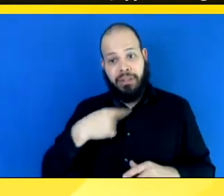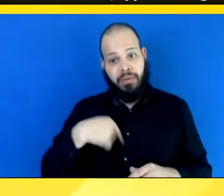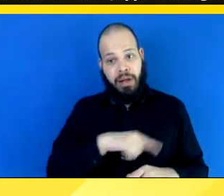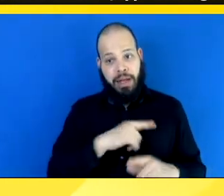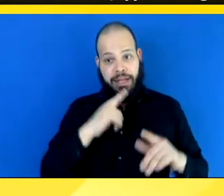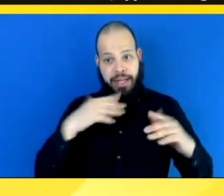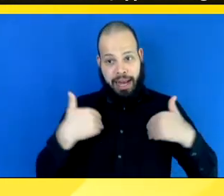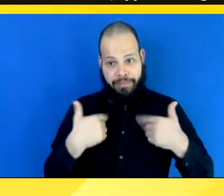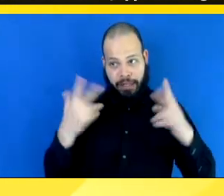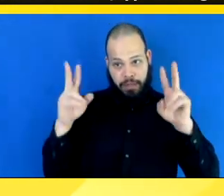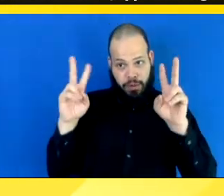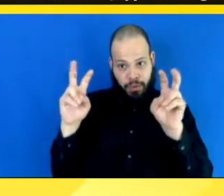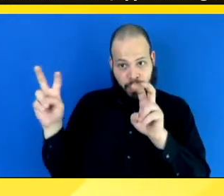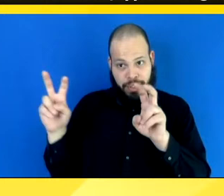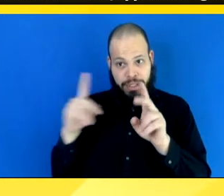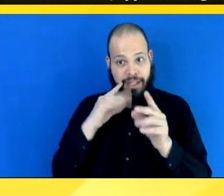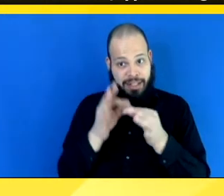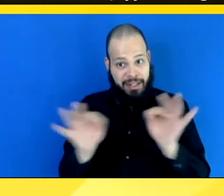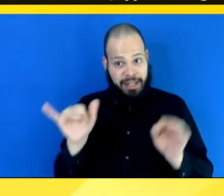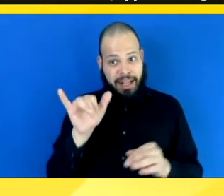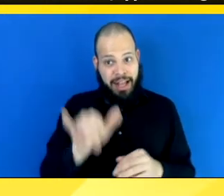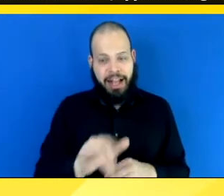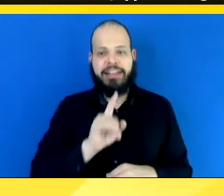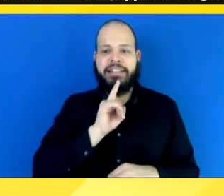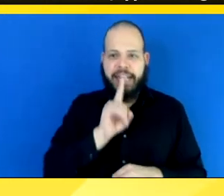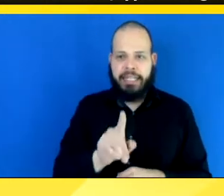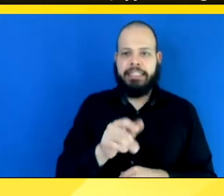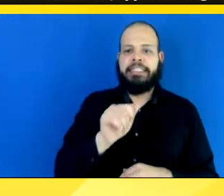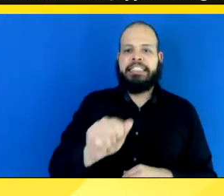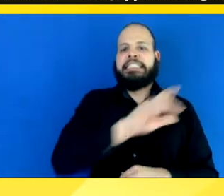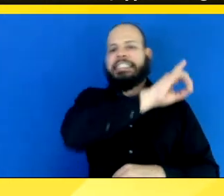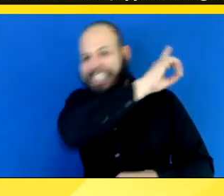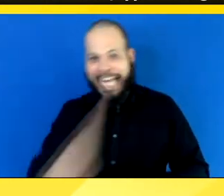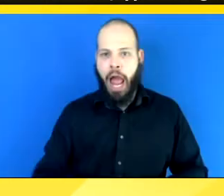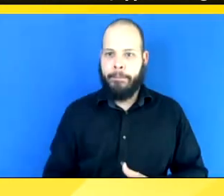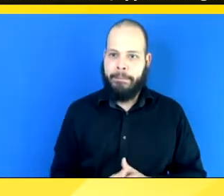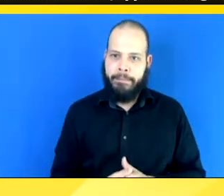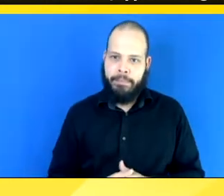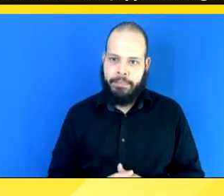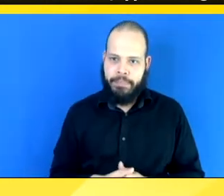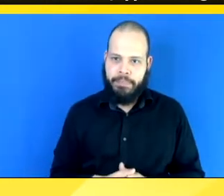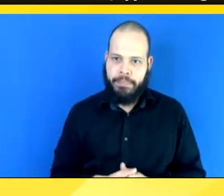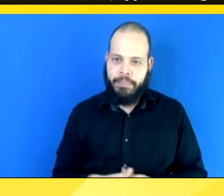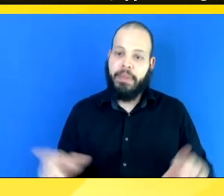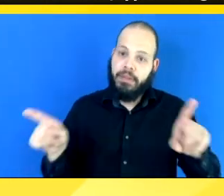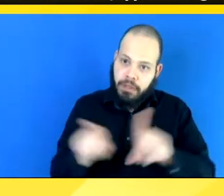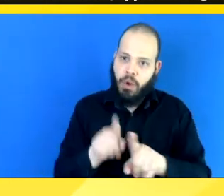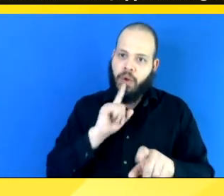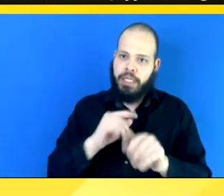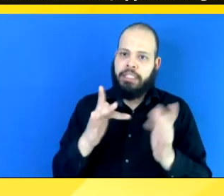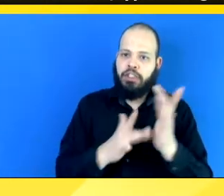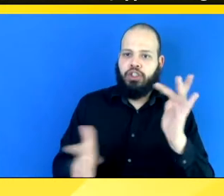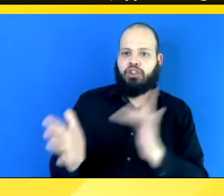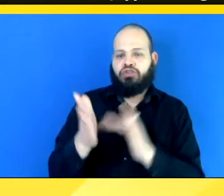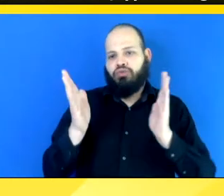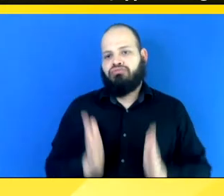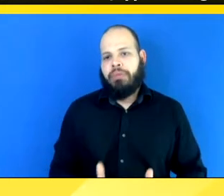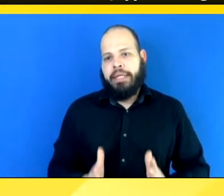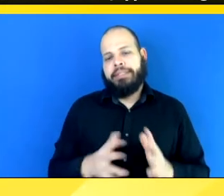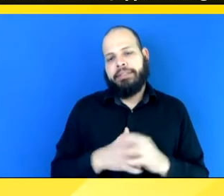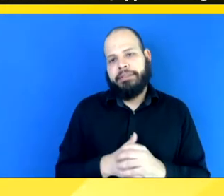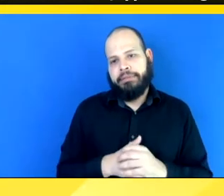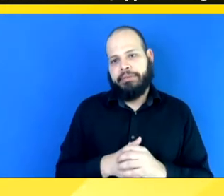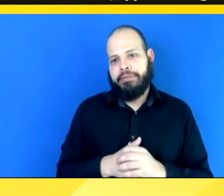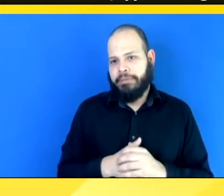same thing Jesus said to that fig tree when that fig tree was putting on, like it was a fig tree, but it wasn't producing any fig. Yeah. Jesus said,